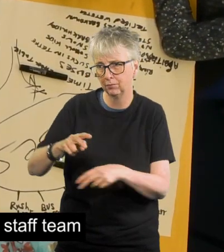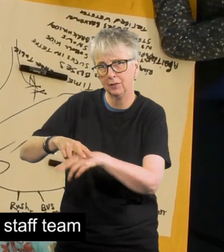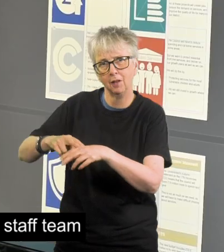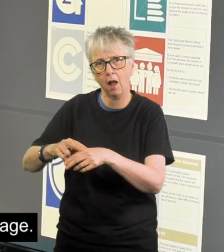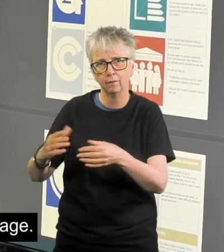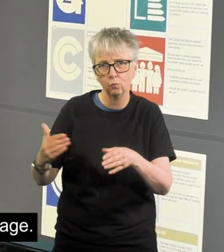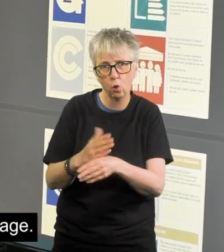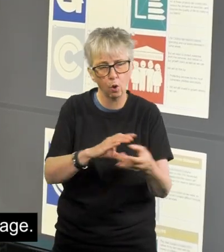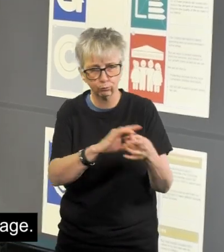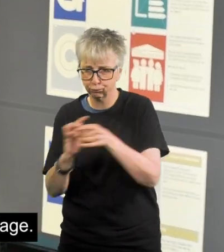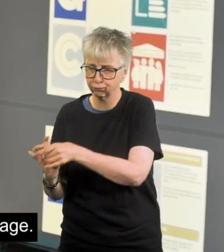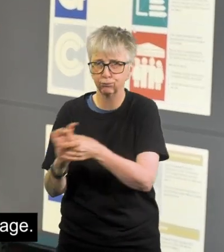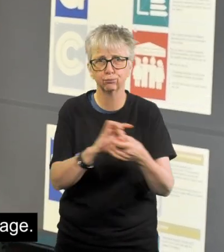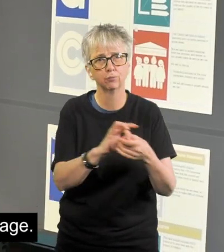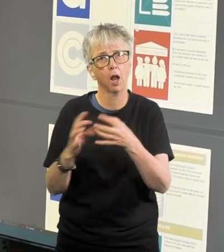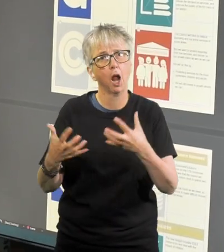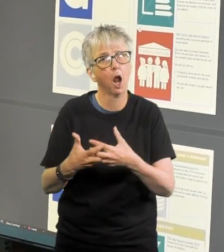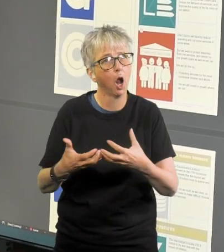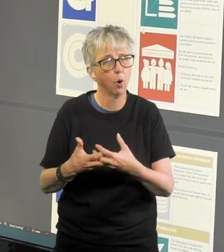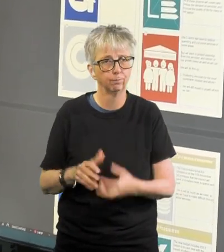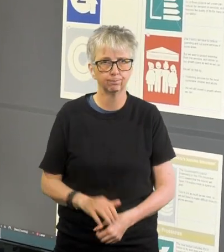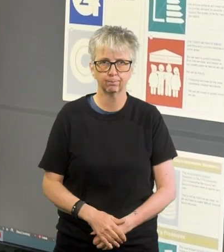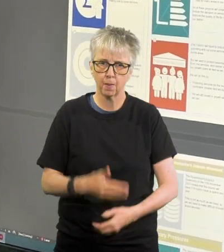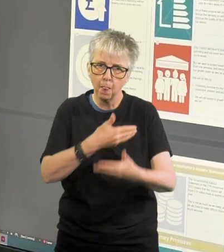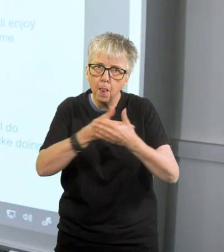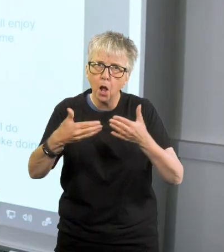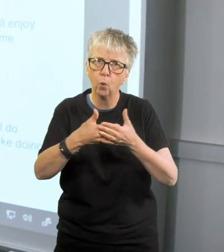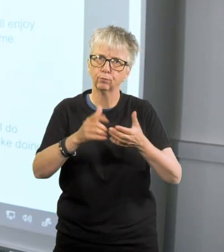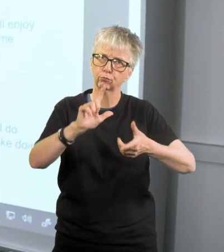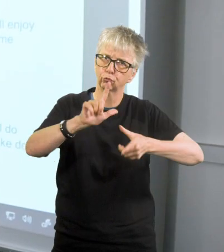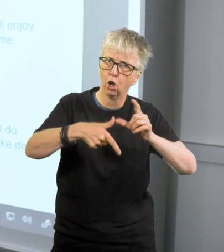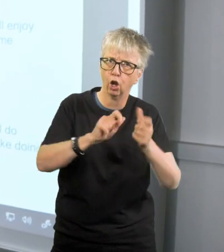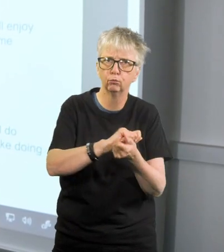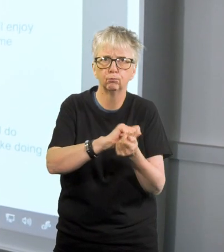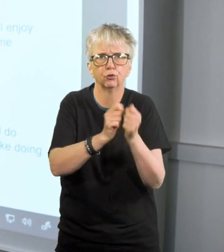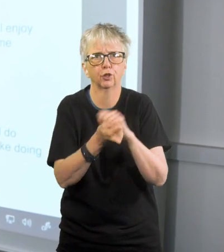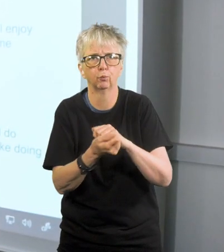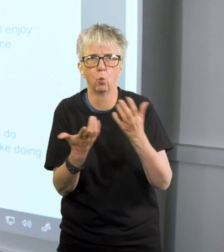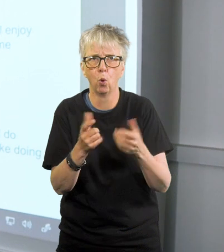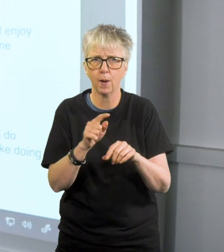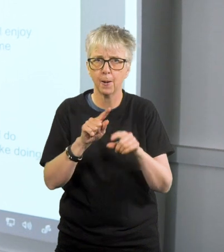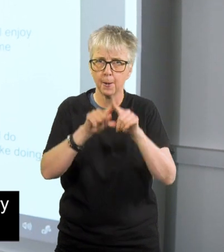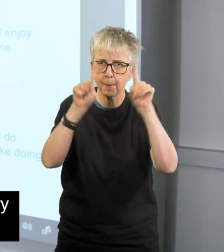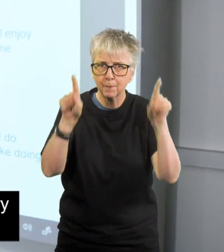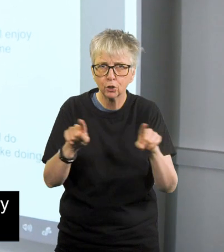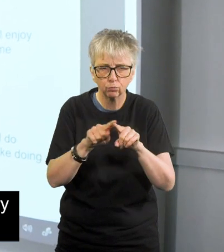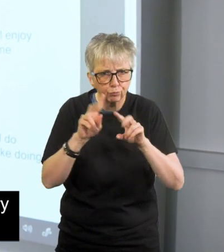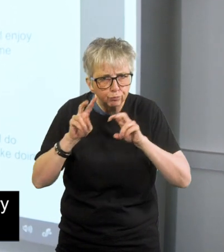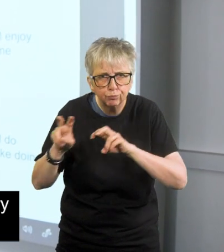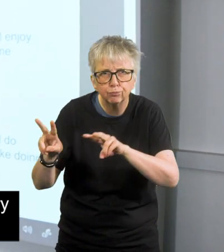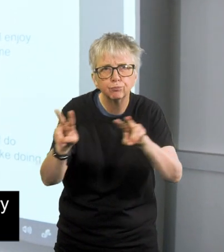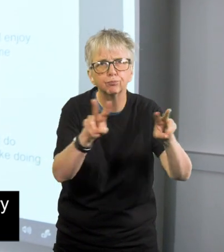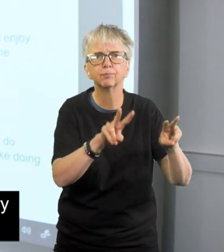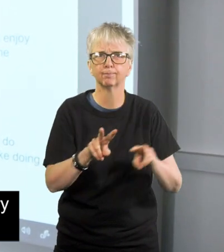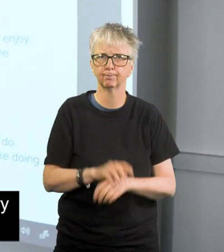staff team to take concept into the development stage. This can be making language easier to understand